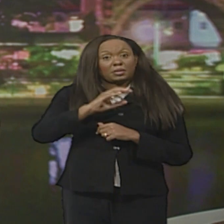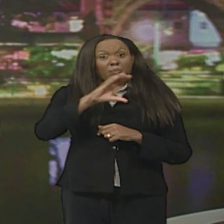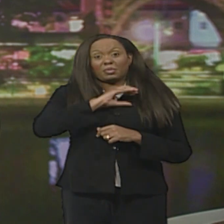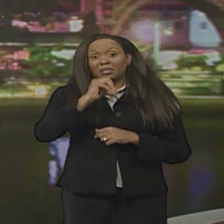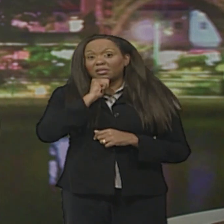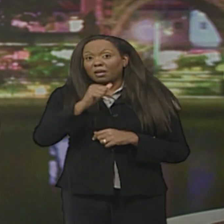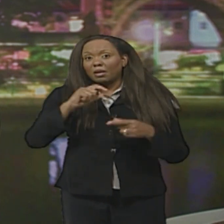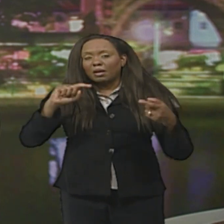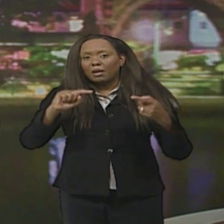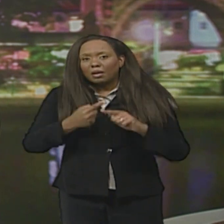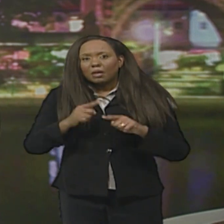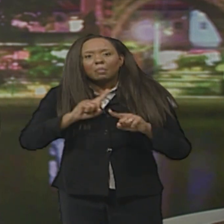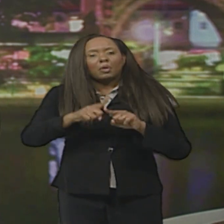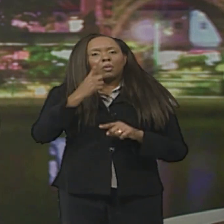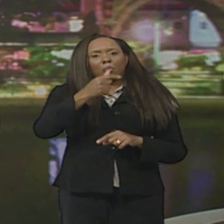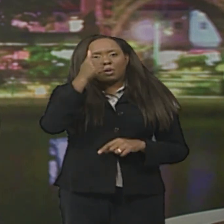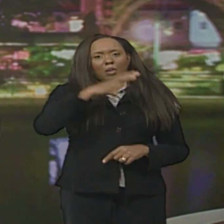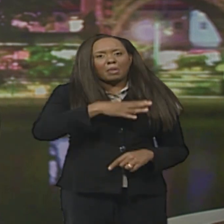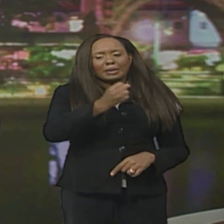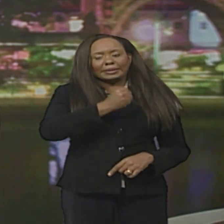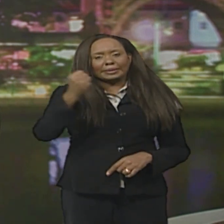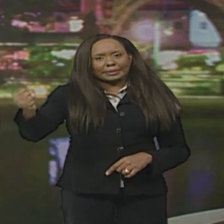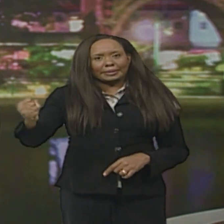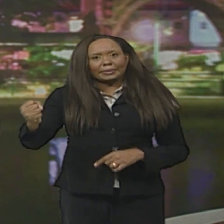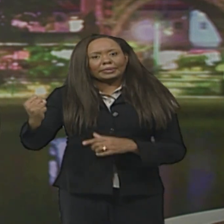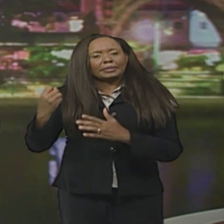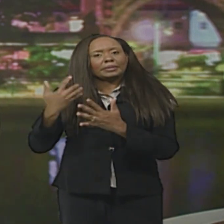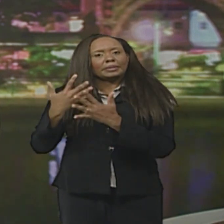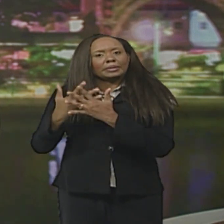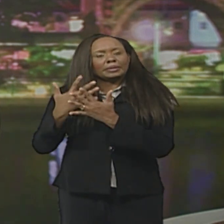One man was taken into custody during the operation.